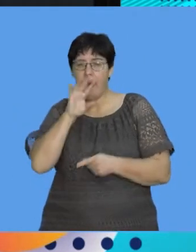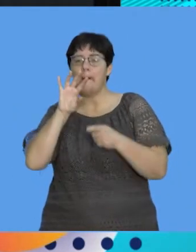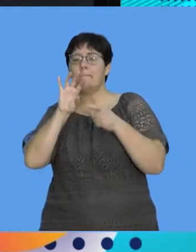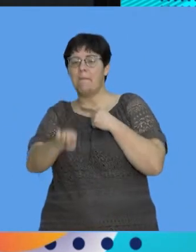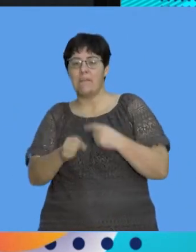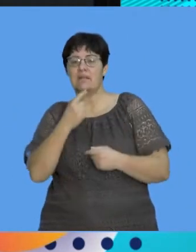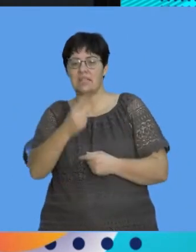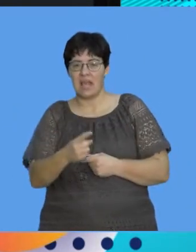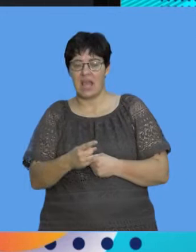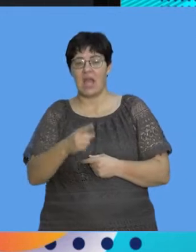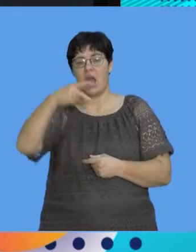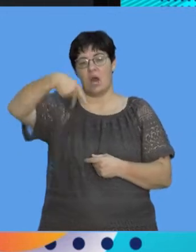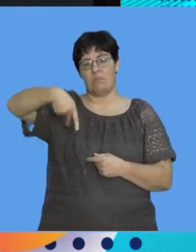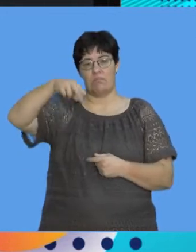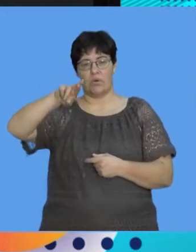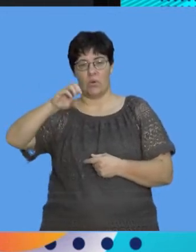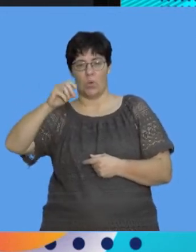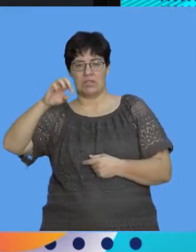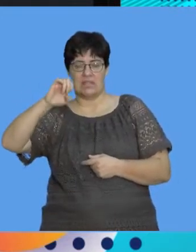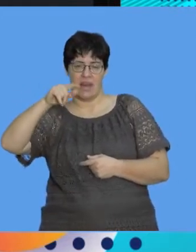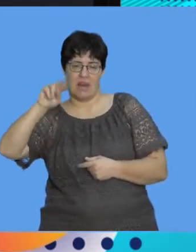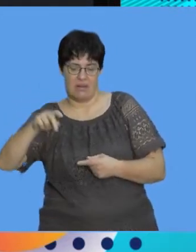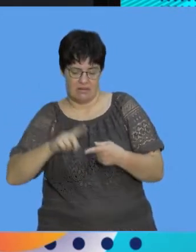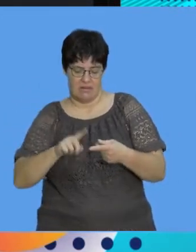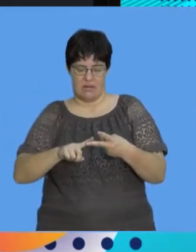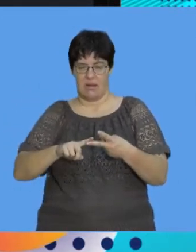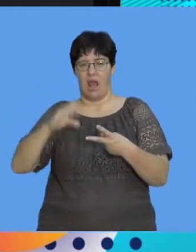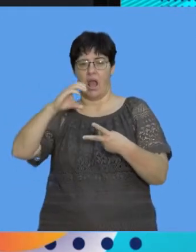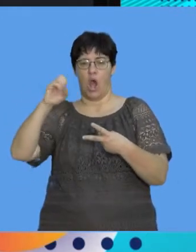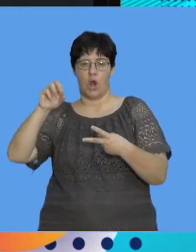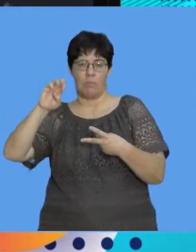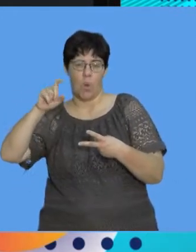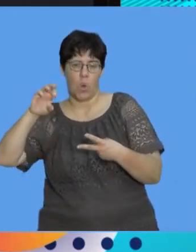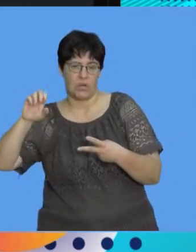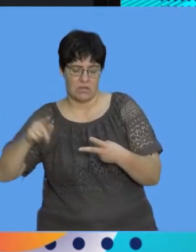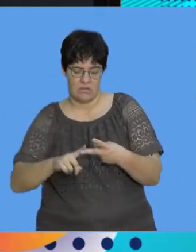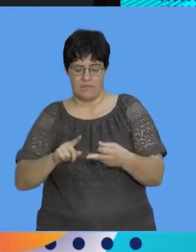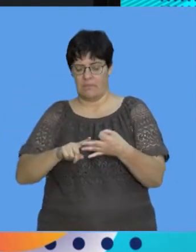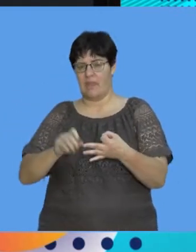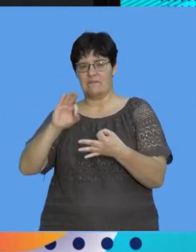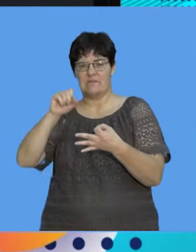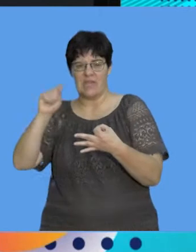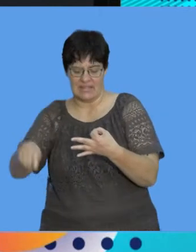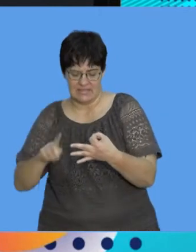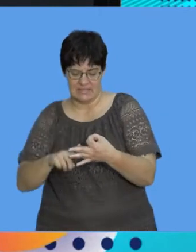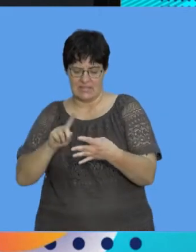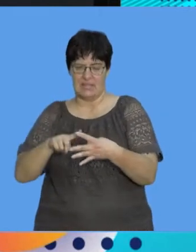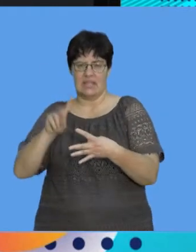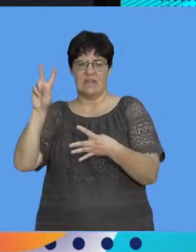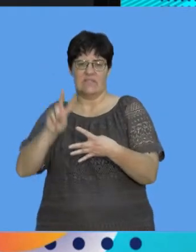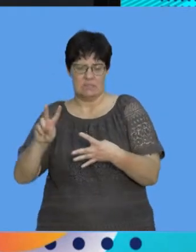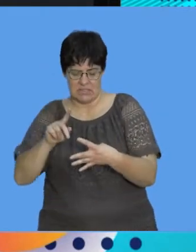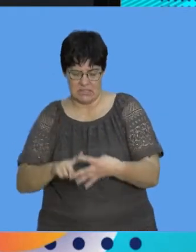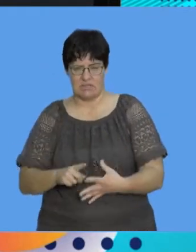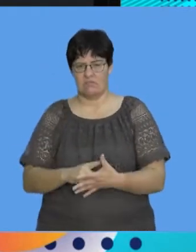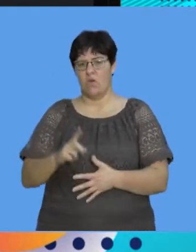say proteins, carbohydrates, lipids or fats, vitamins, right, or your DNA